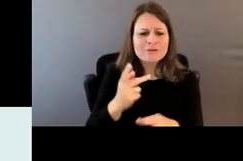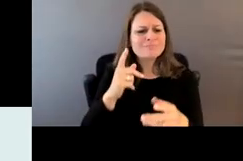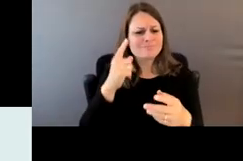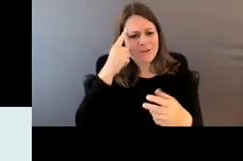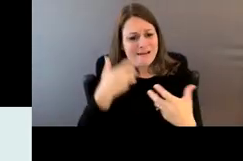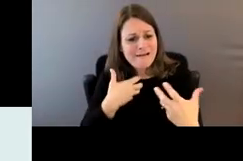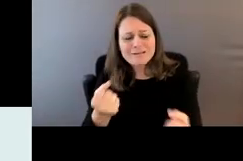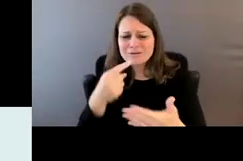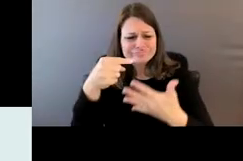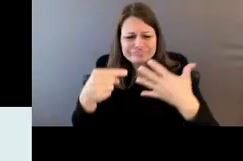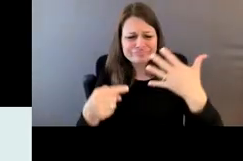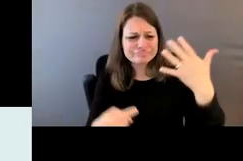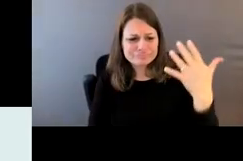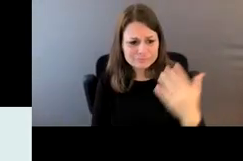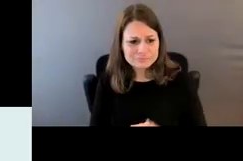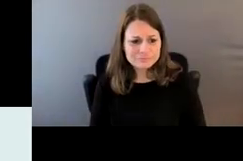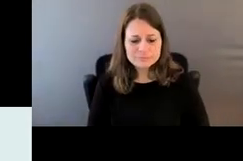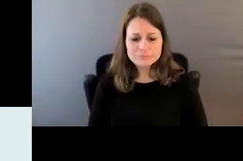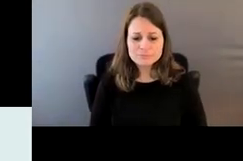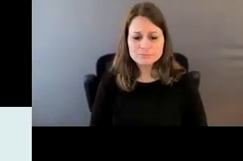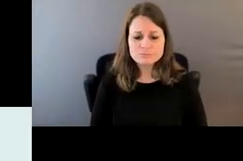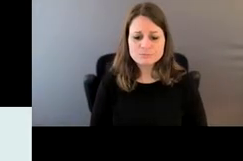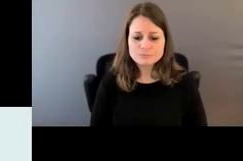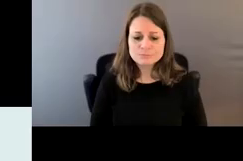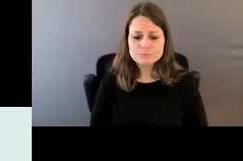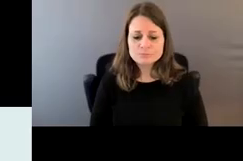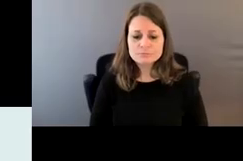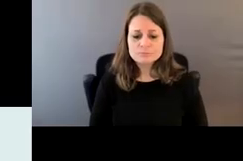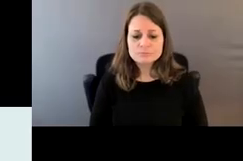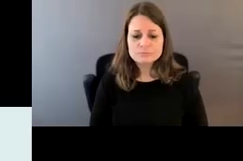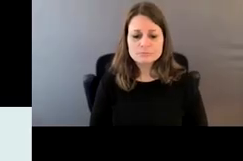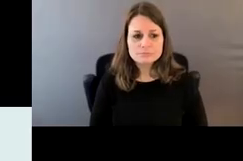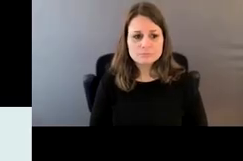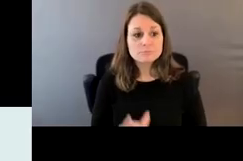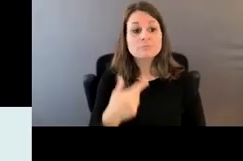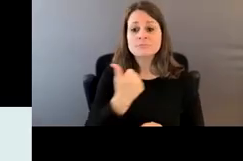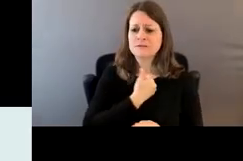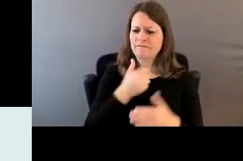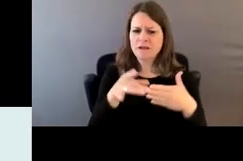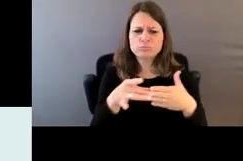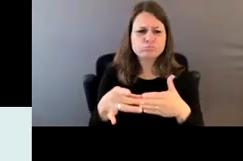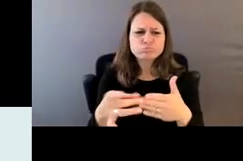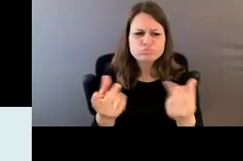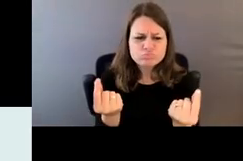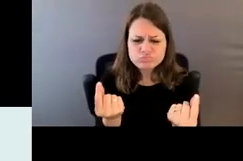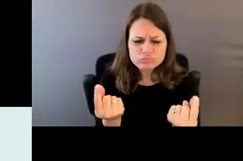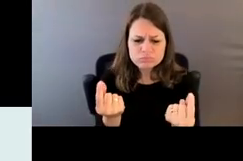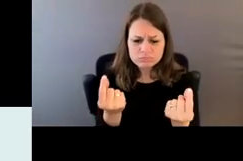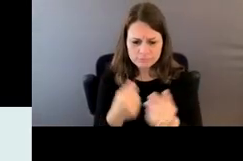What is self-direction? Self-direction is a service model for folks who have been found eligible